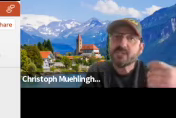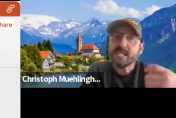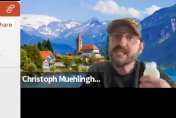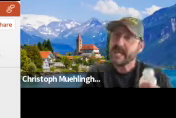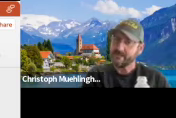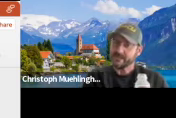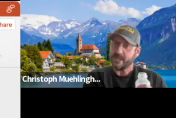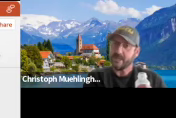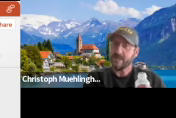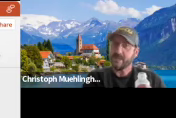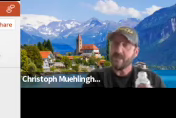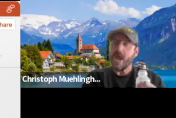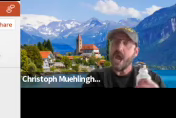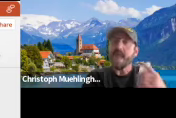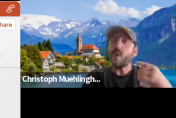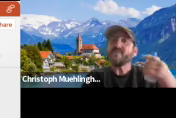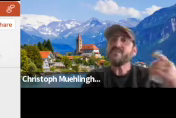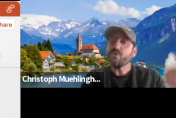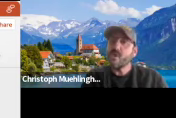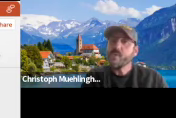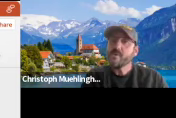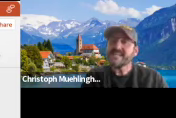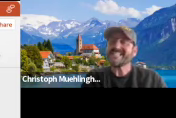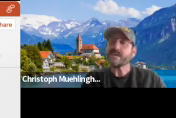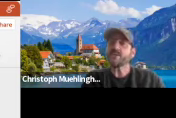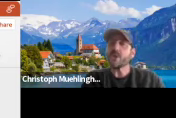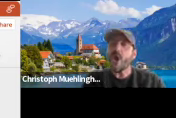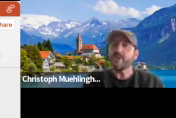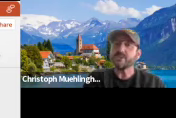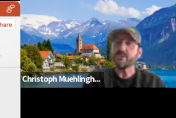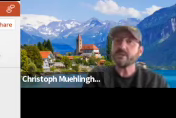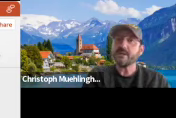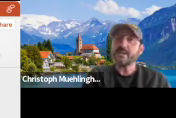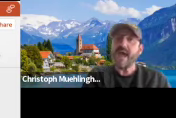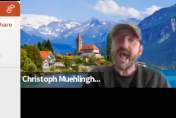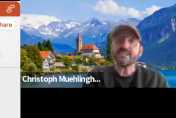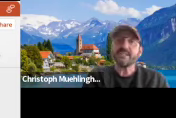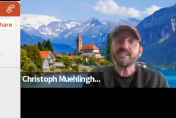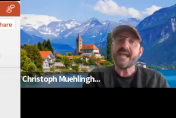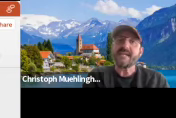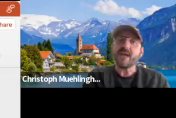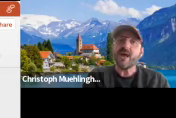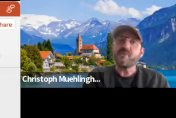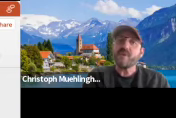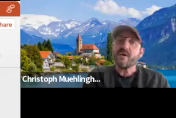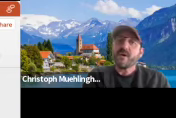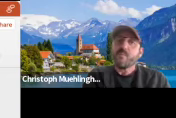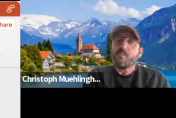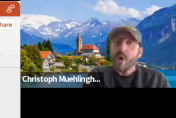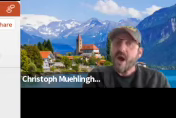the cell to the inside of the cell. And what they do, since they are charged, they're actually taking a